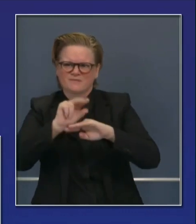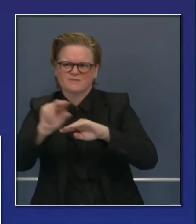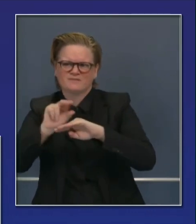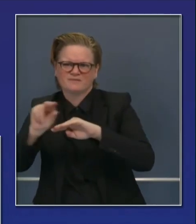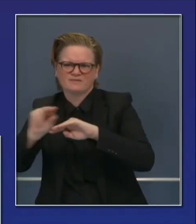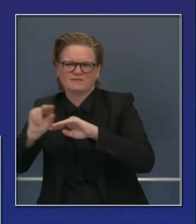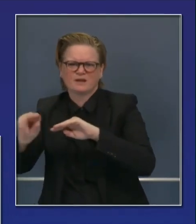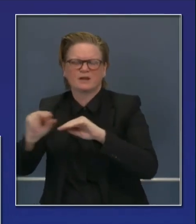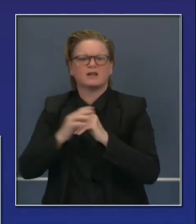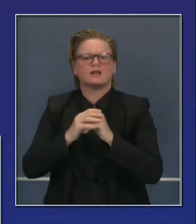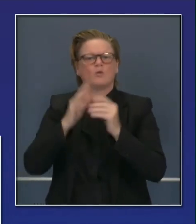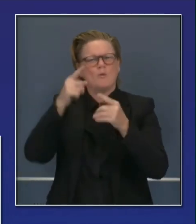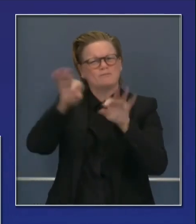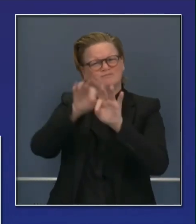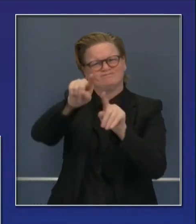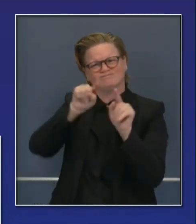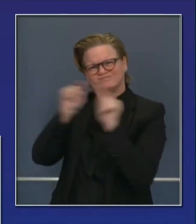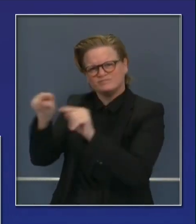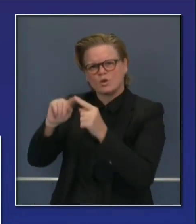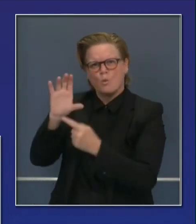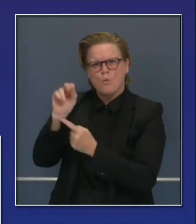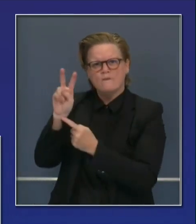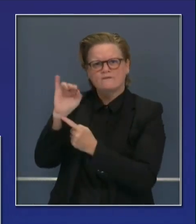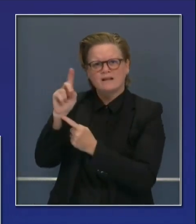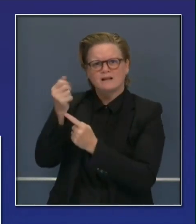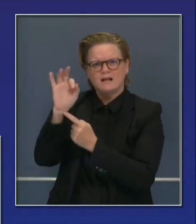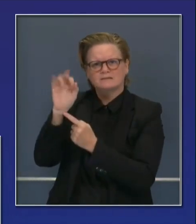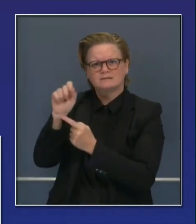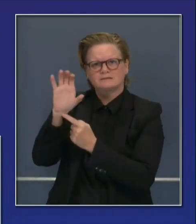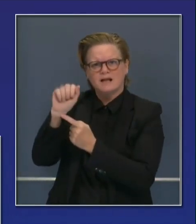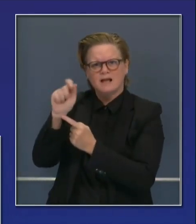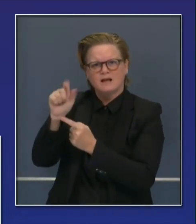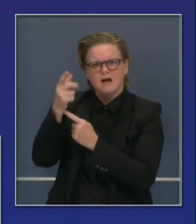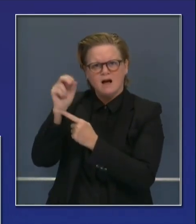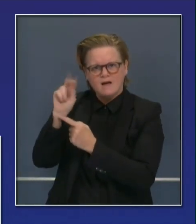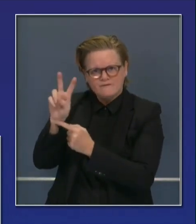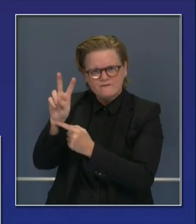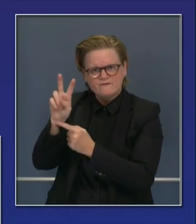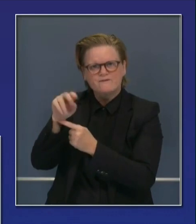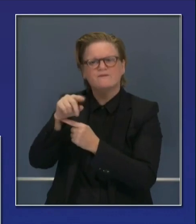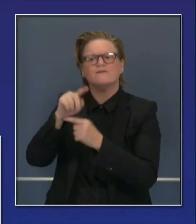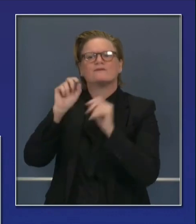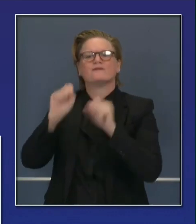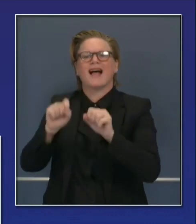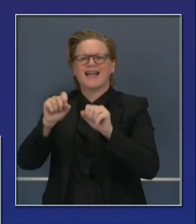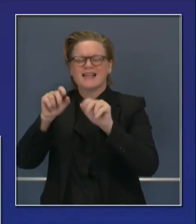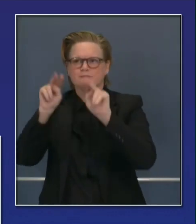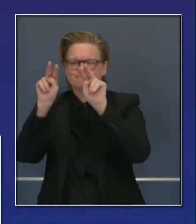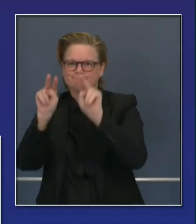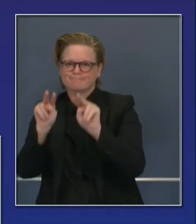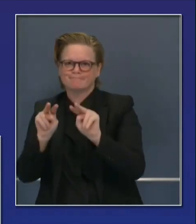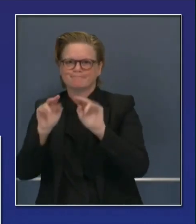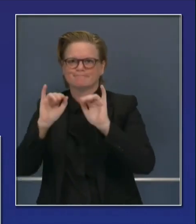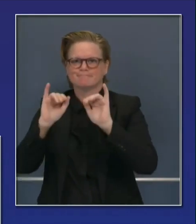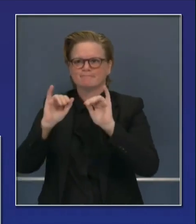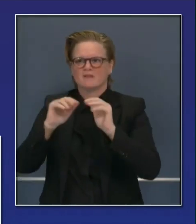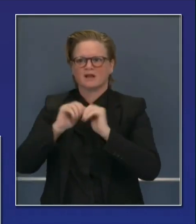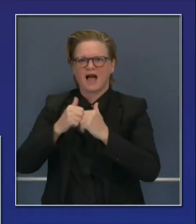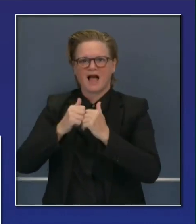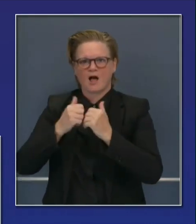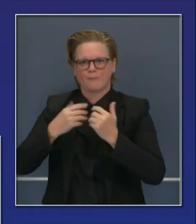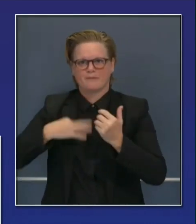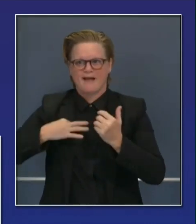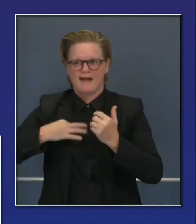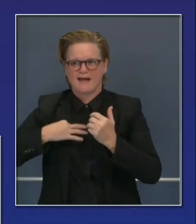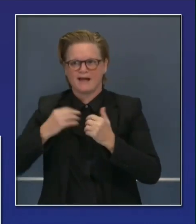covid19.ca.gov website to learn more about how to take advantage of that. And I'll just close on the business front to remind everybody that we are